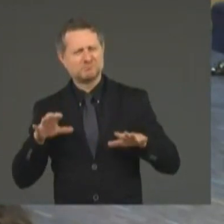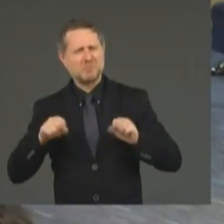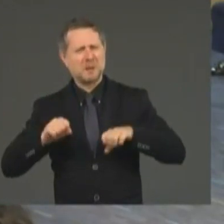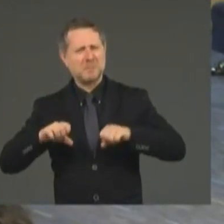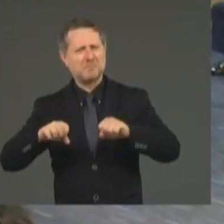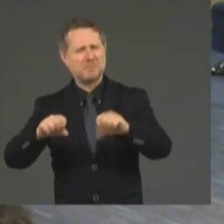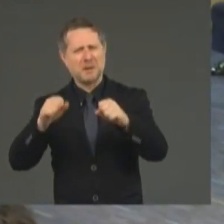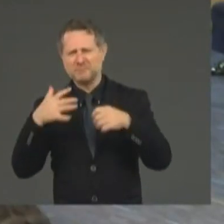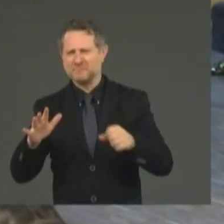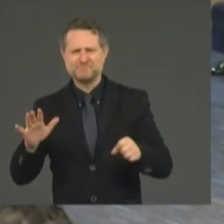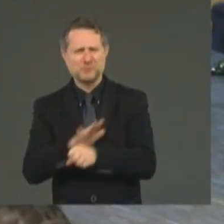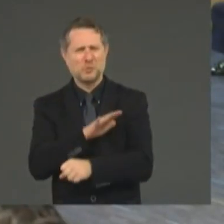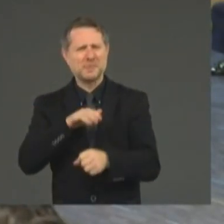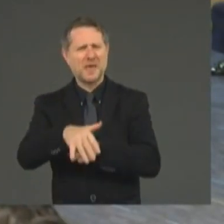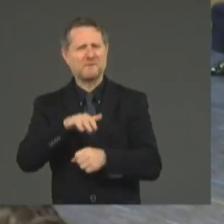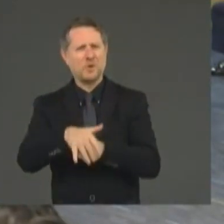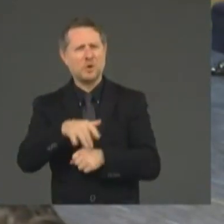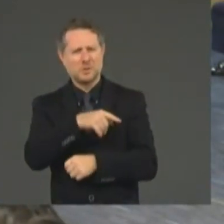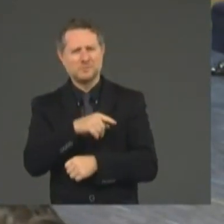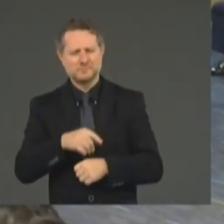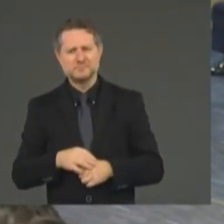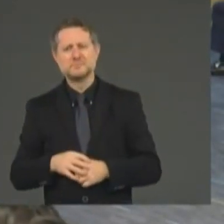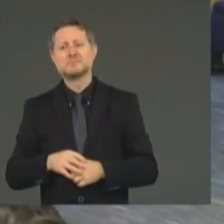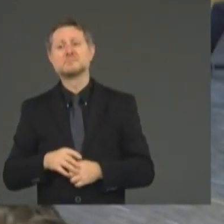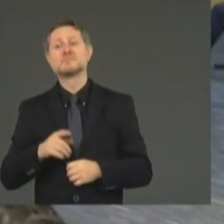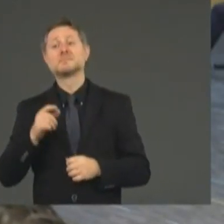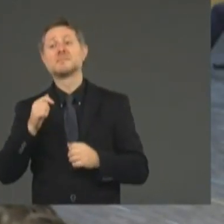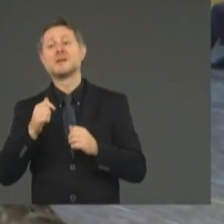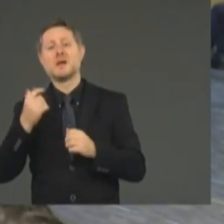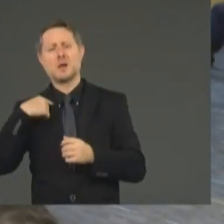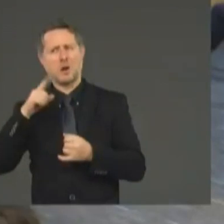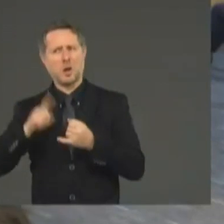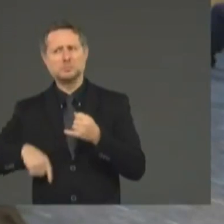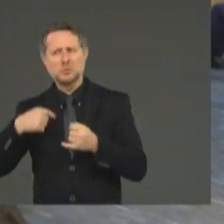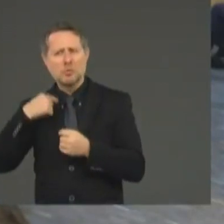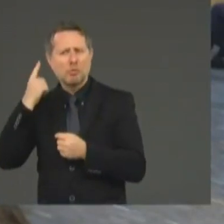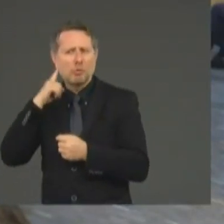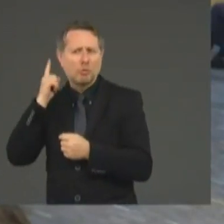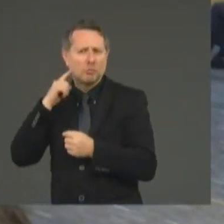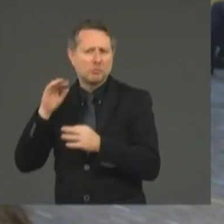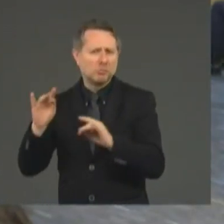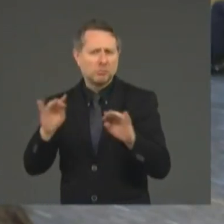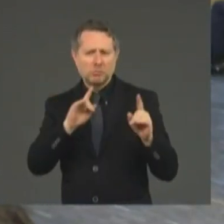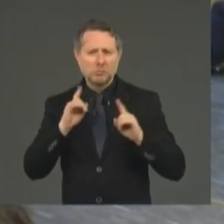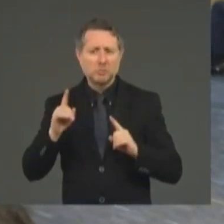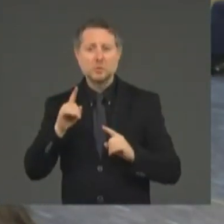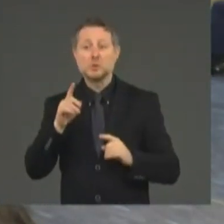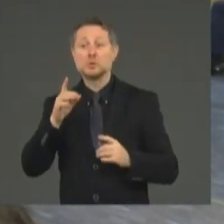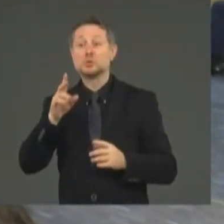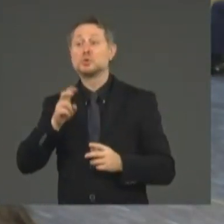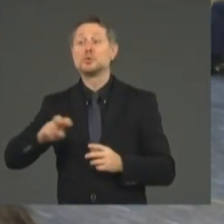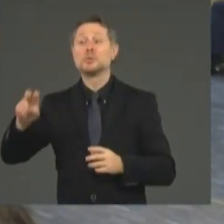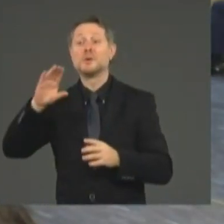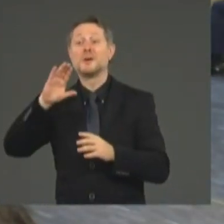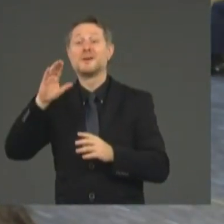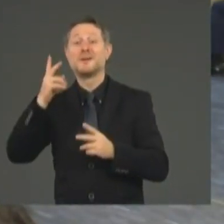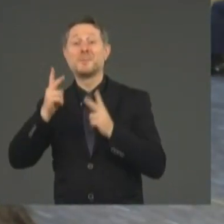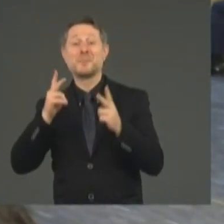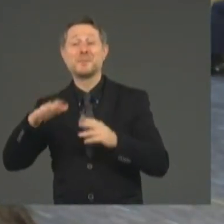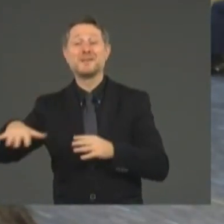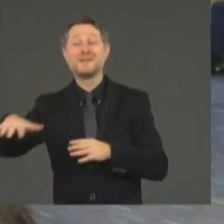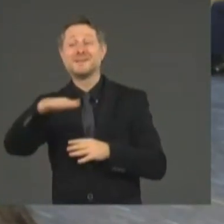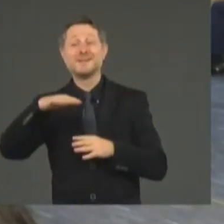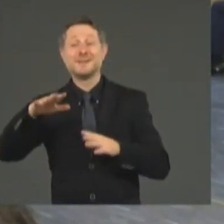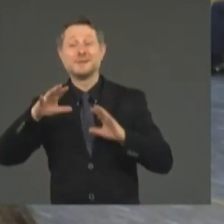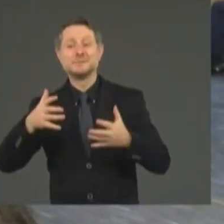and I think the Lieutenant Governor last week heard an earful from the tourism folks. In the later phases, what game plan do you